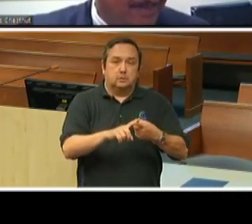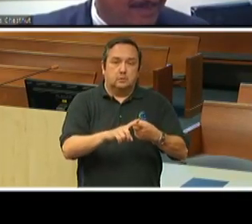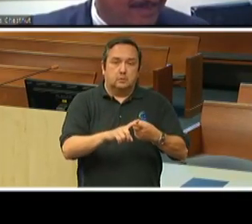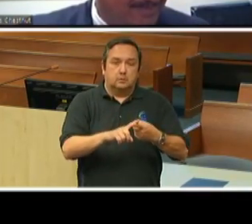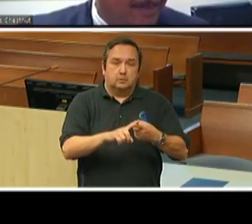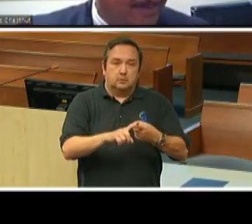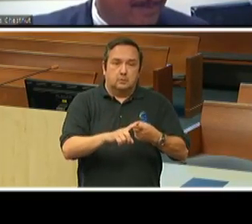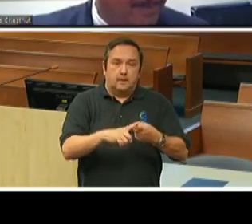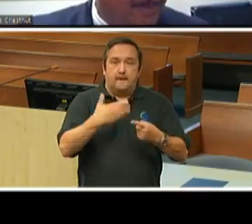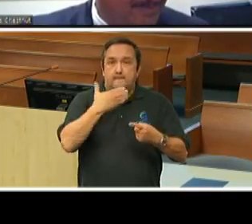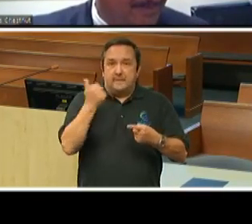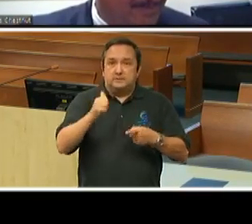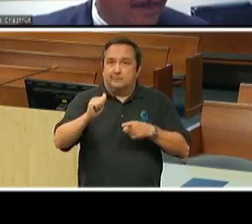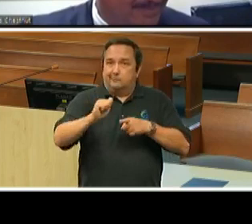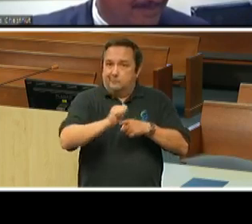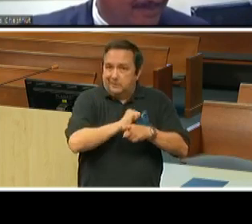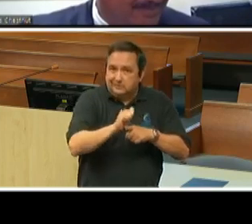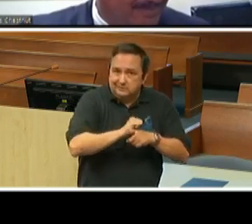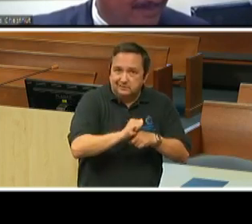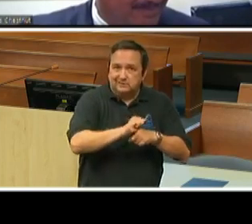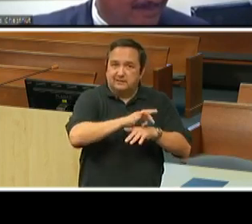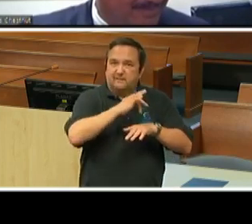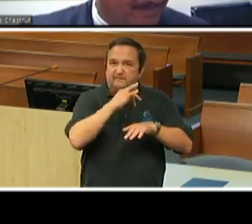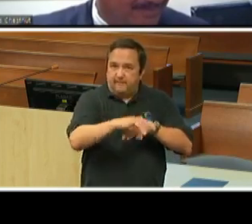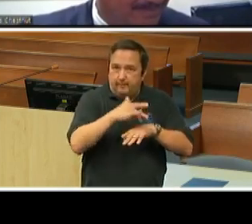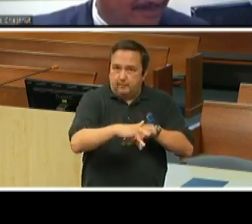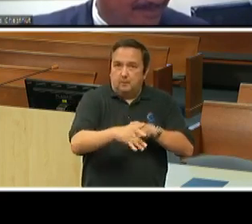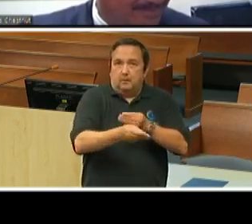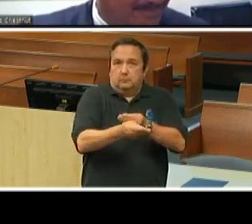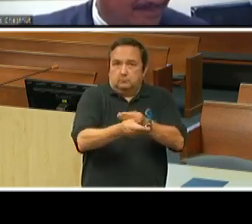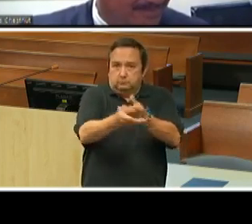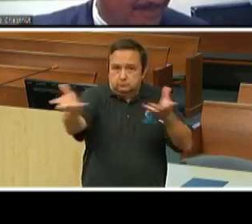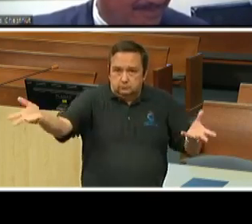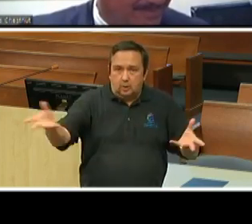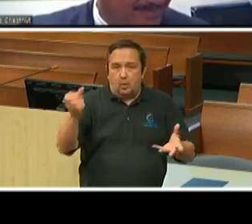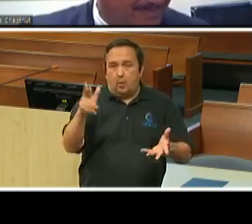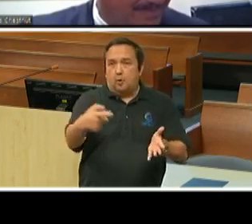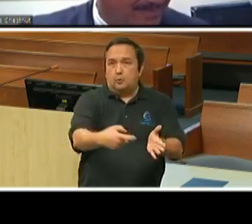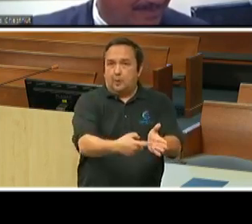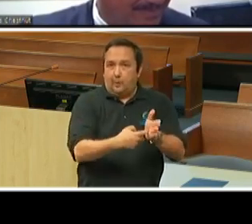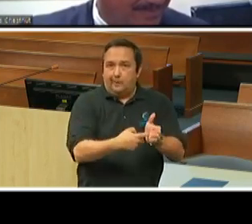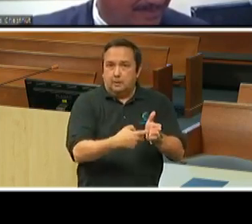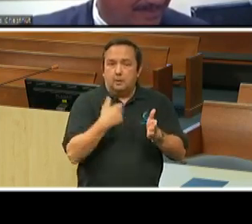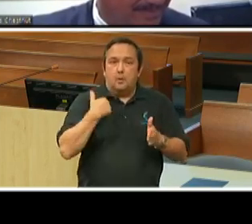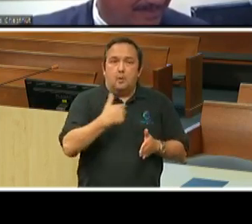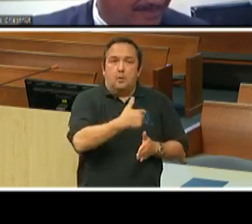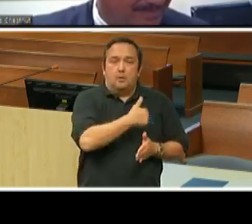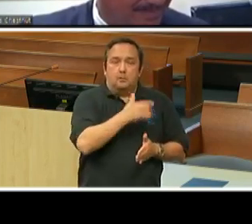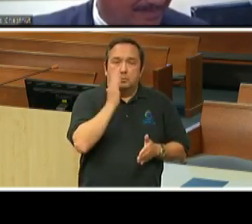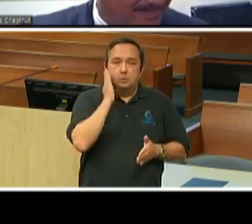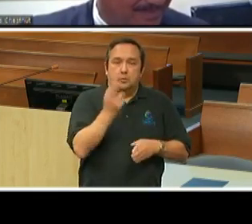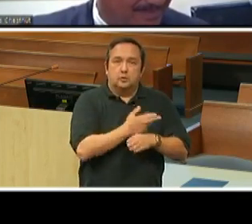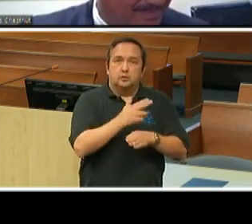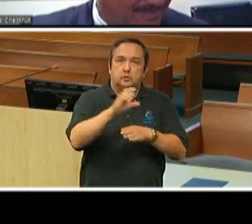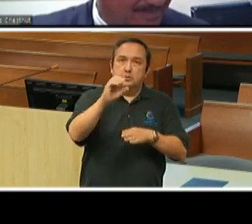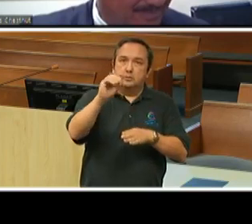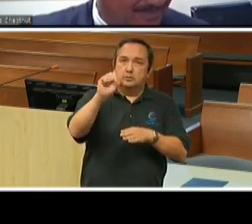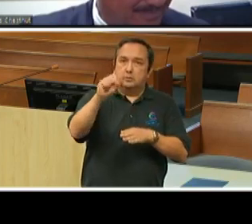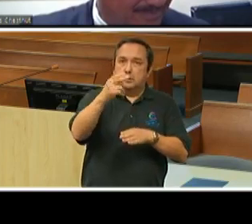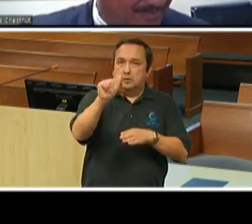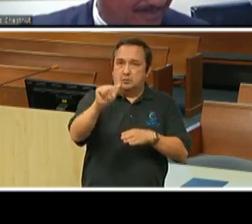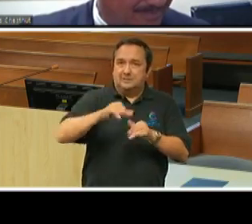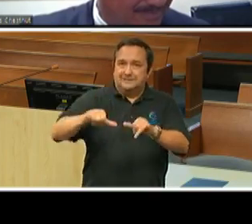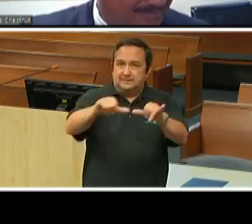having best practices available or required, we are going to use the OSHA standard and